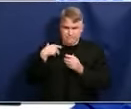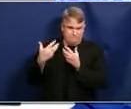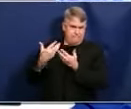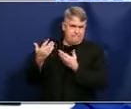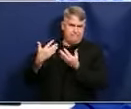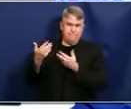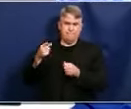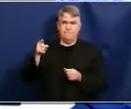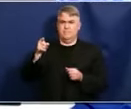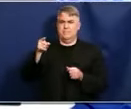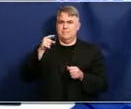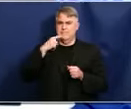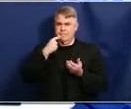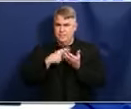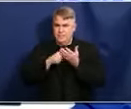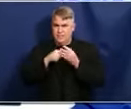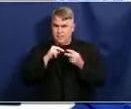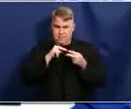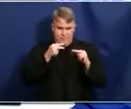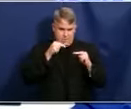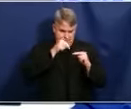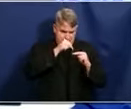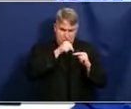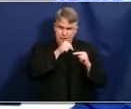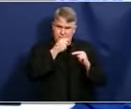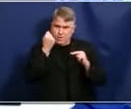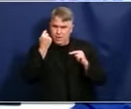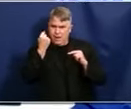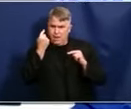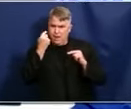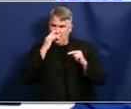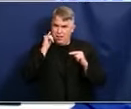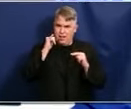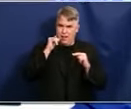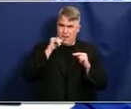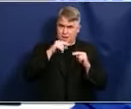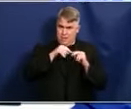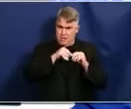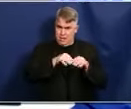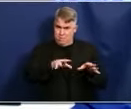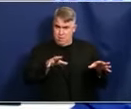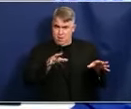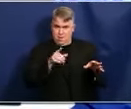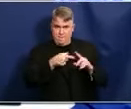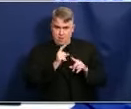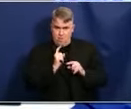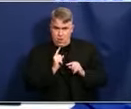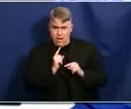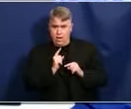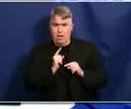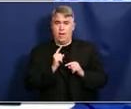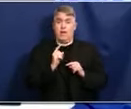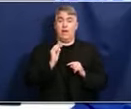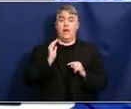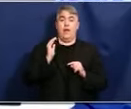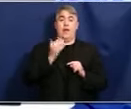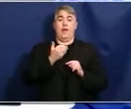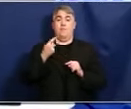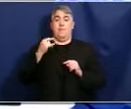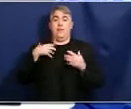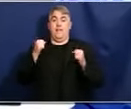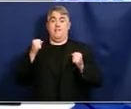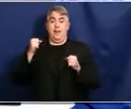when it's associated with outbreaks, and then a randomization process. Now our public health laboratory can